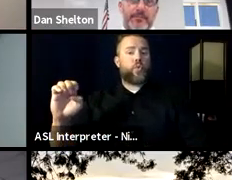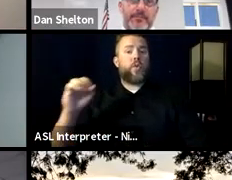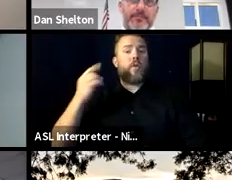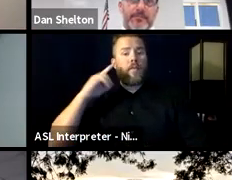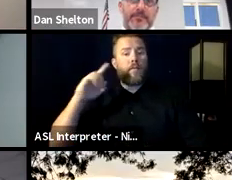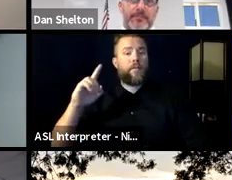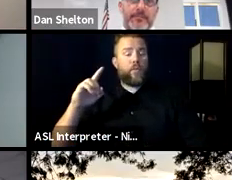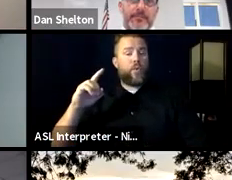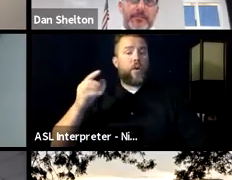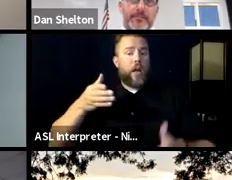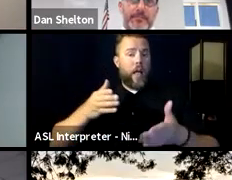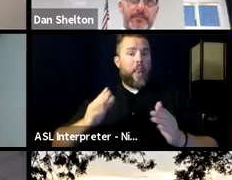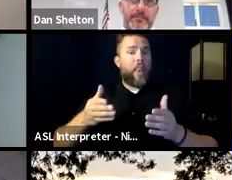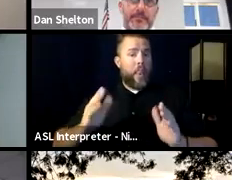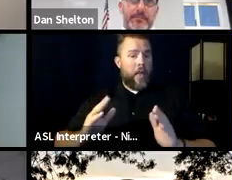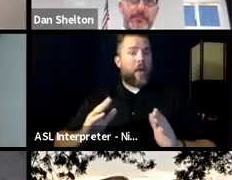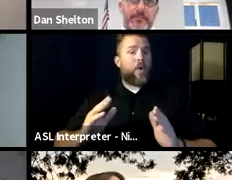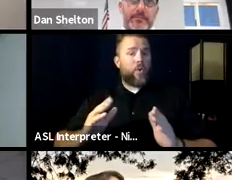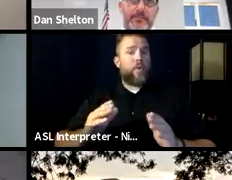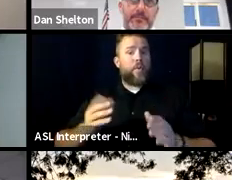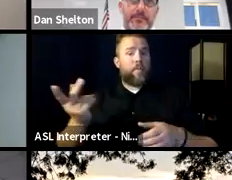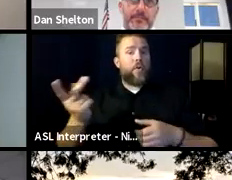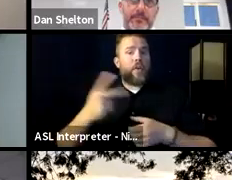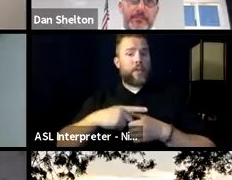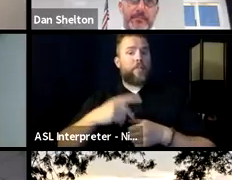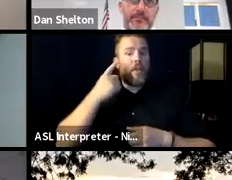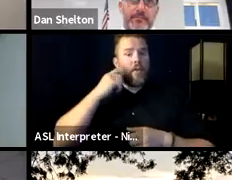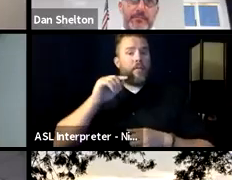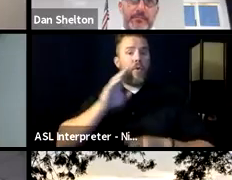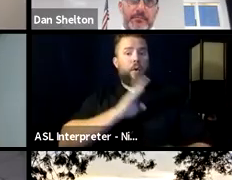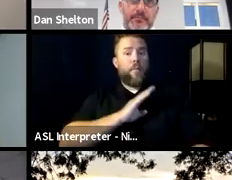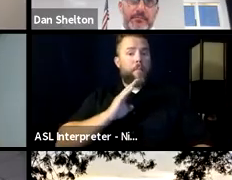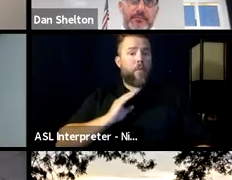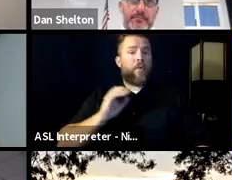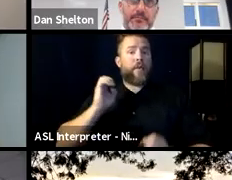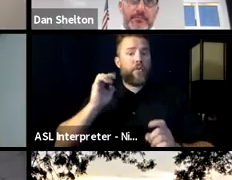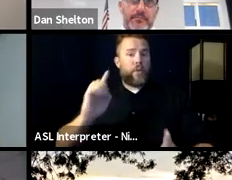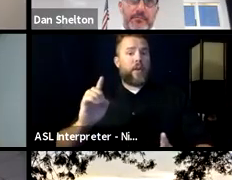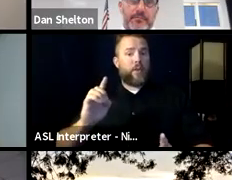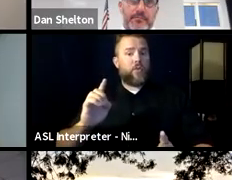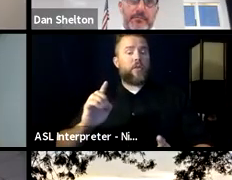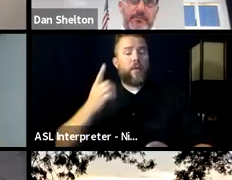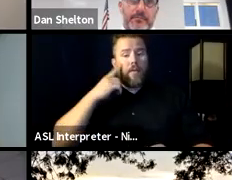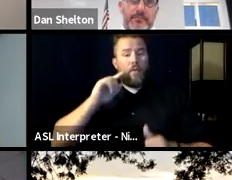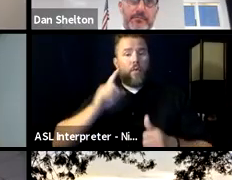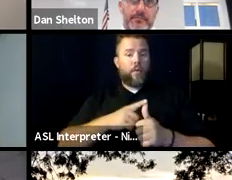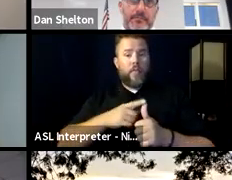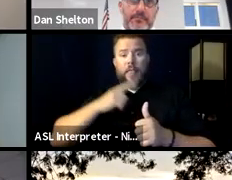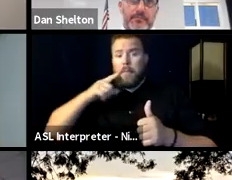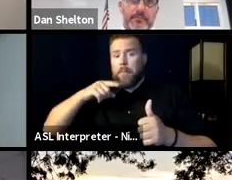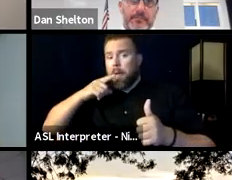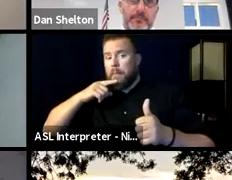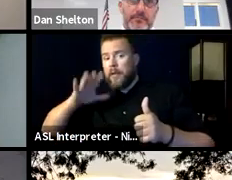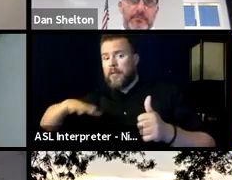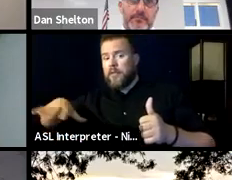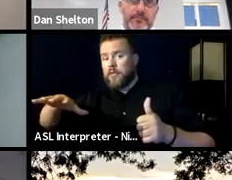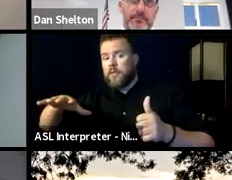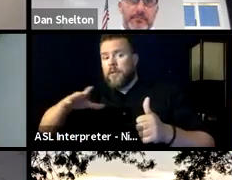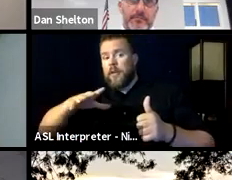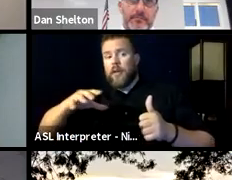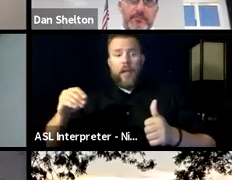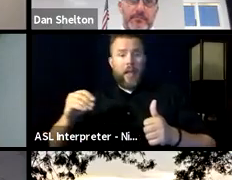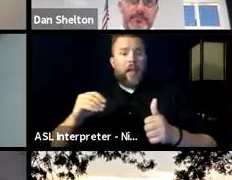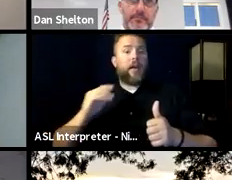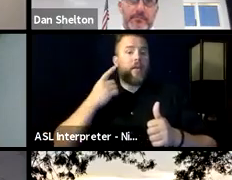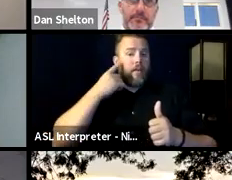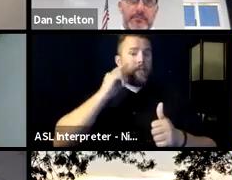Board of Education meetings virtually by members of the public and by members of the Board of Education when the board member cannot physically be present